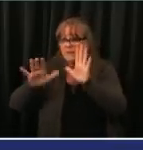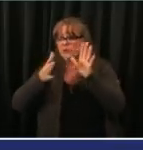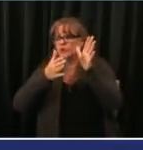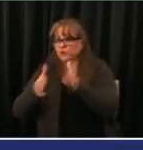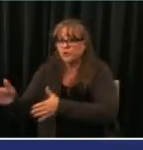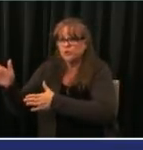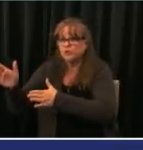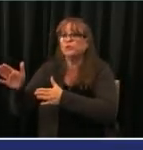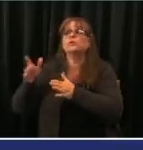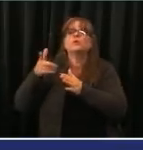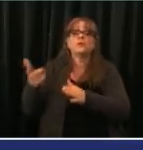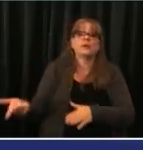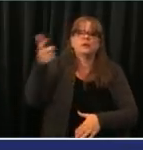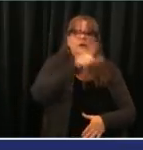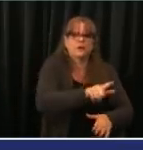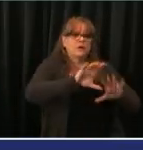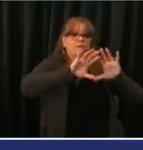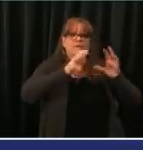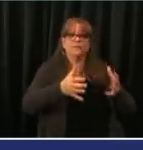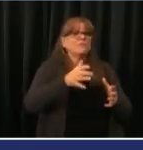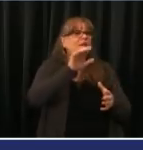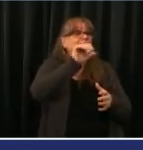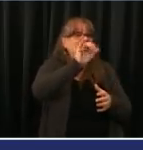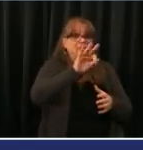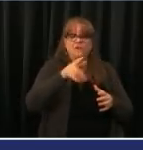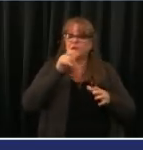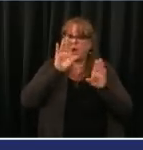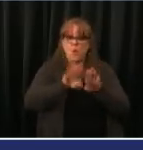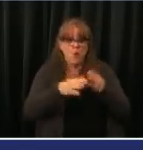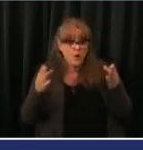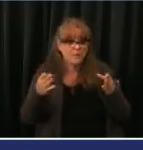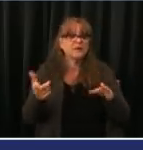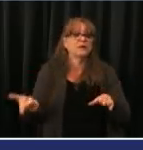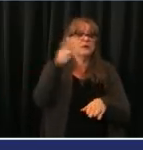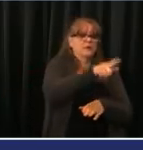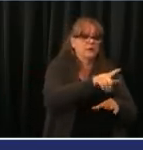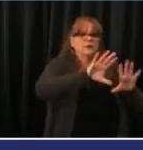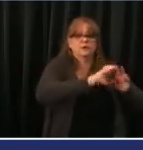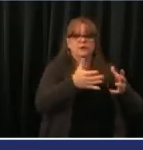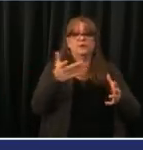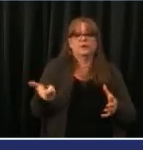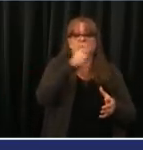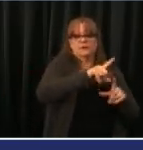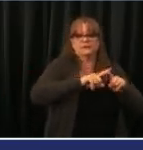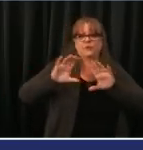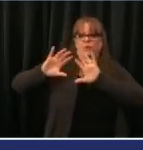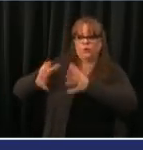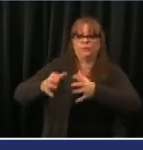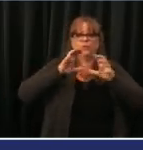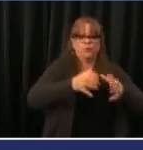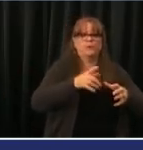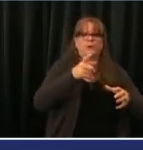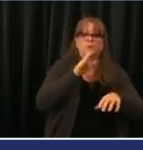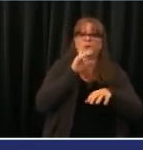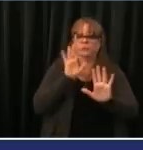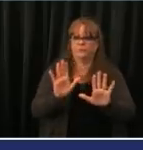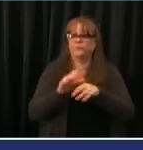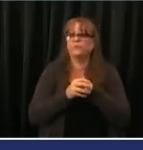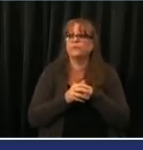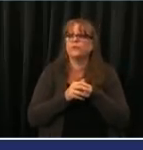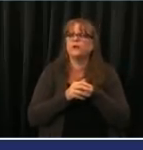then slowing down the administration of the vaccine, because once you're at around 55%, as we're getting very close to a 70 and up, sure, there continues to be